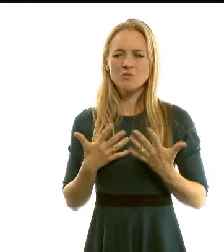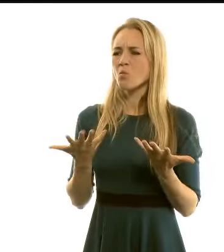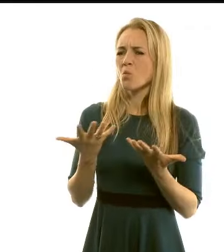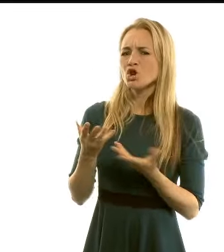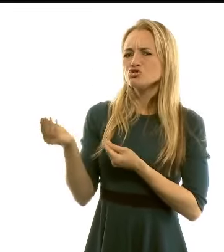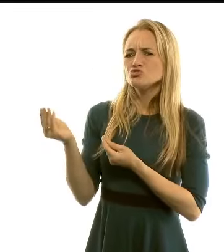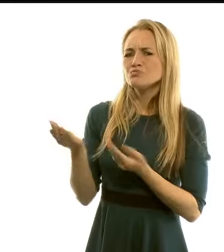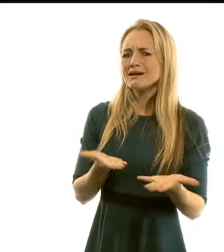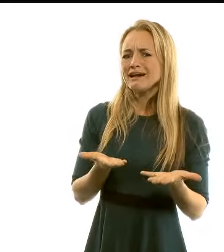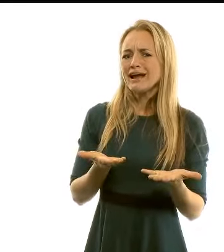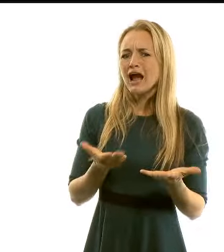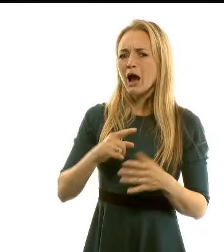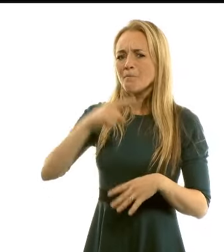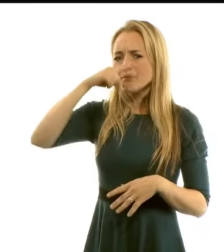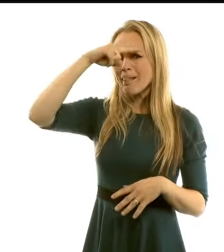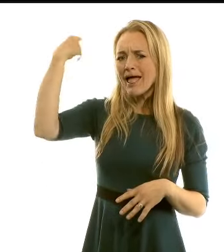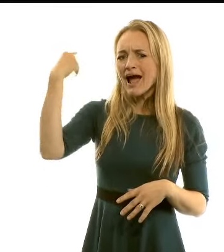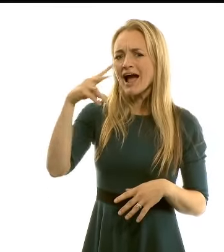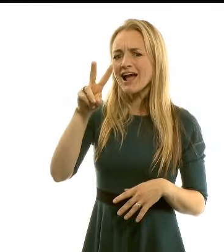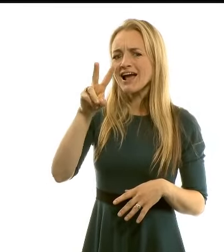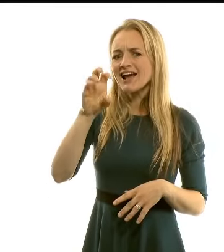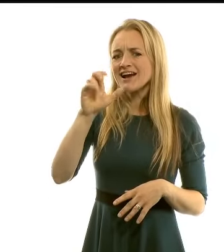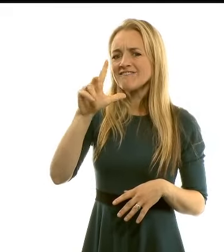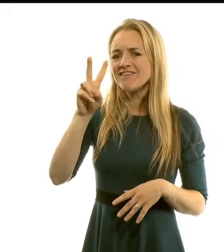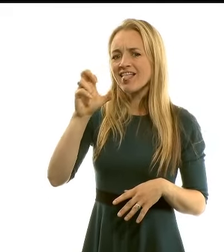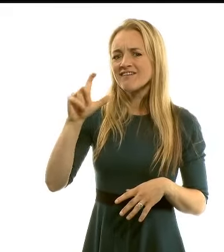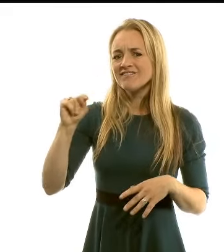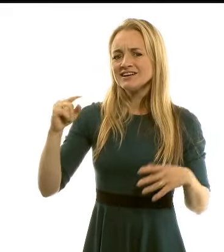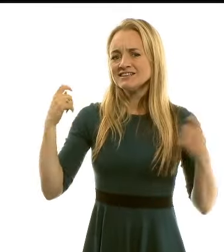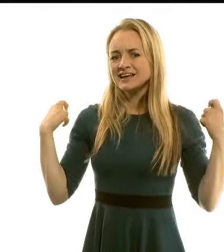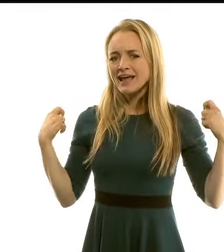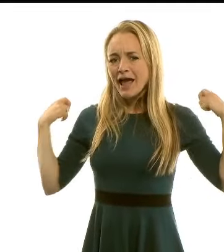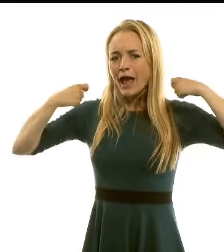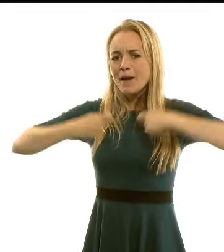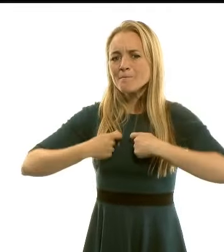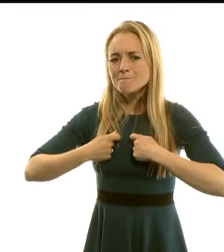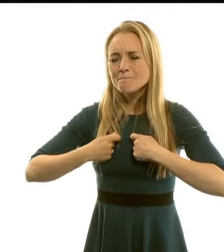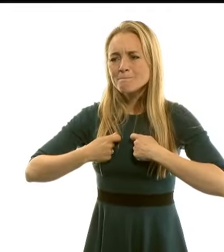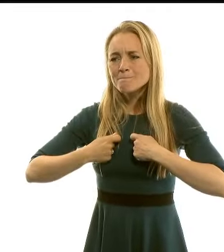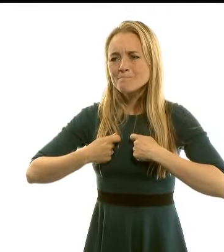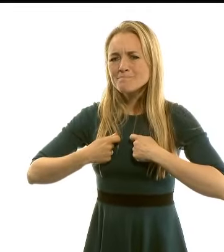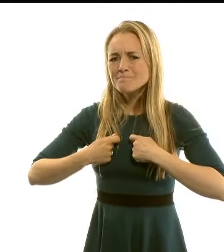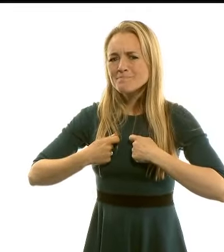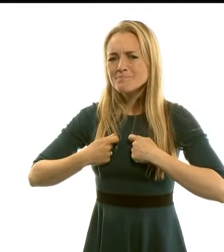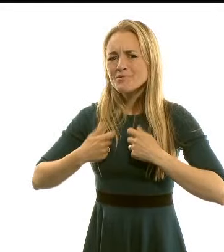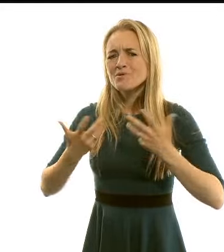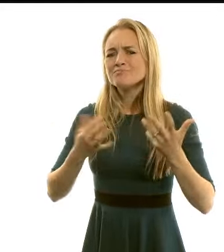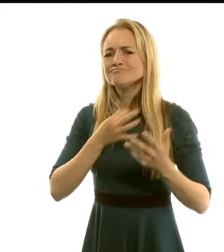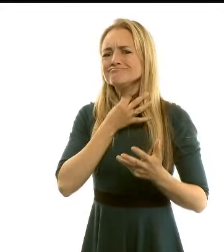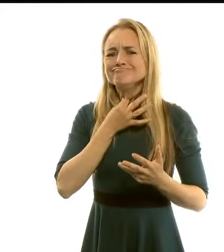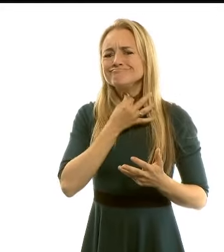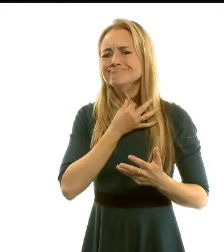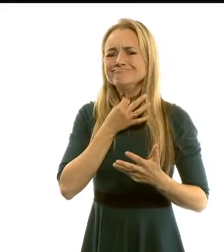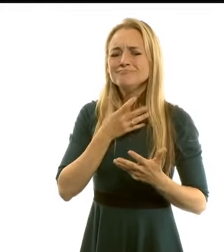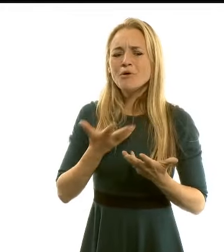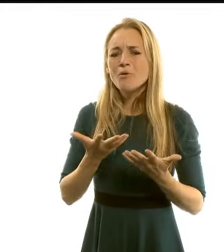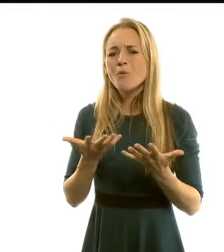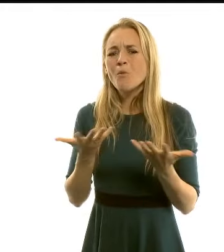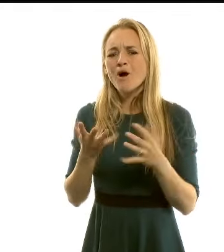cape? A cape. There might be a bit more. There's Yeah. something under there, maybe. I know that we're all itching to see what's under there, but before